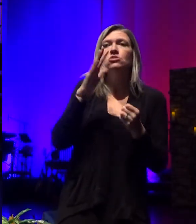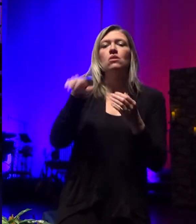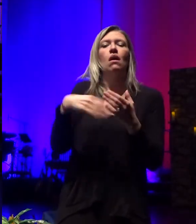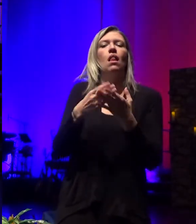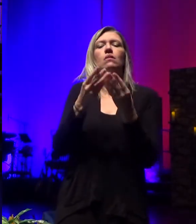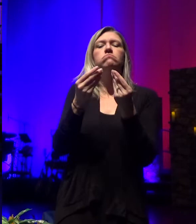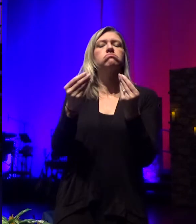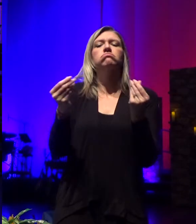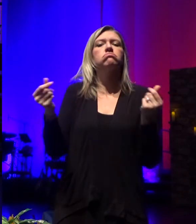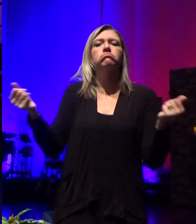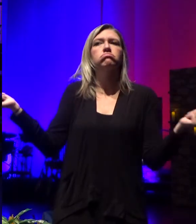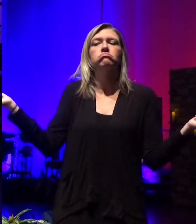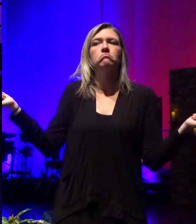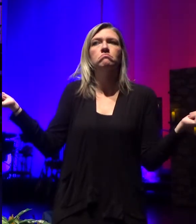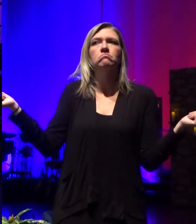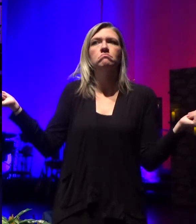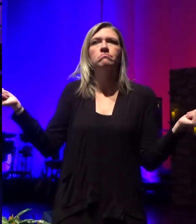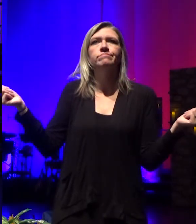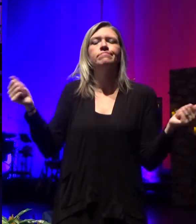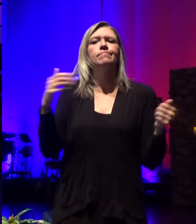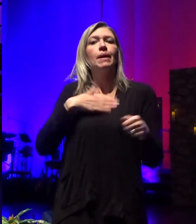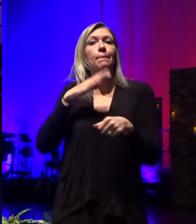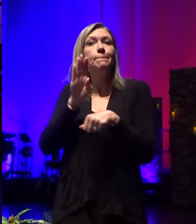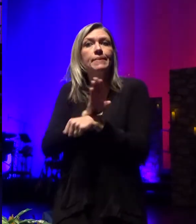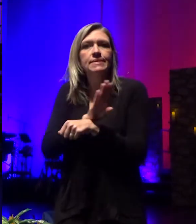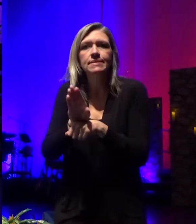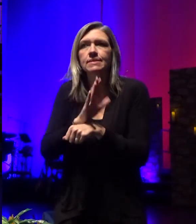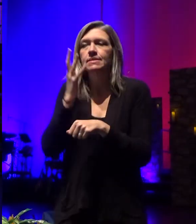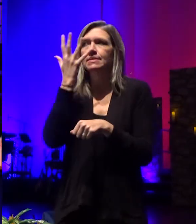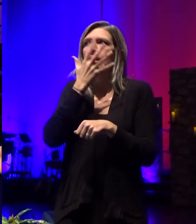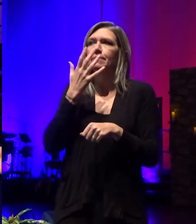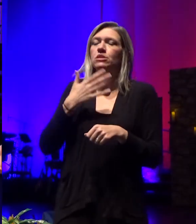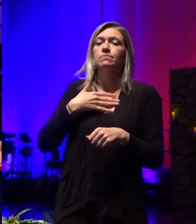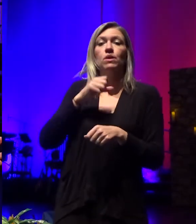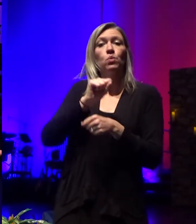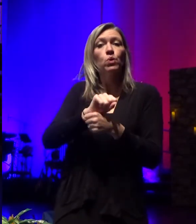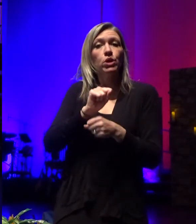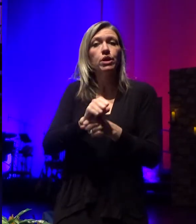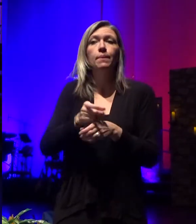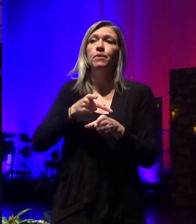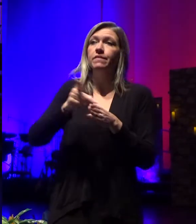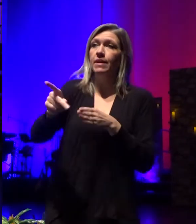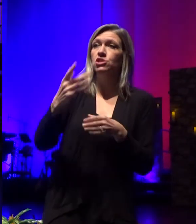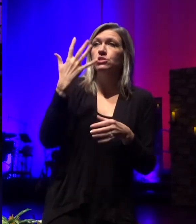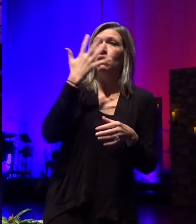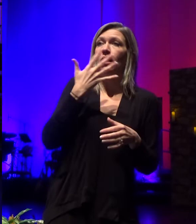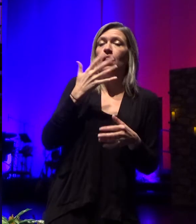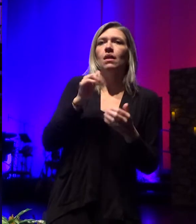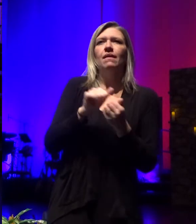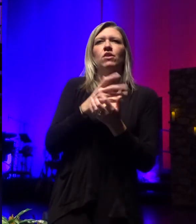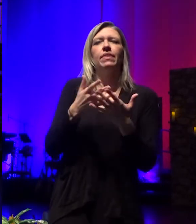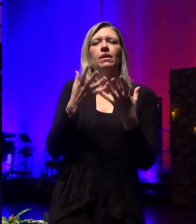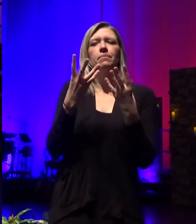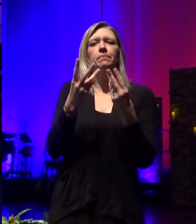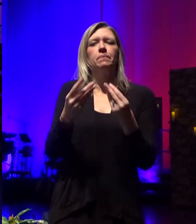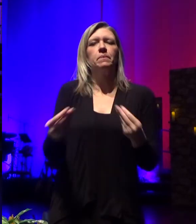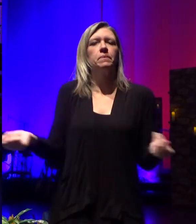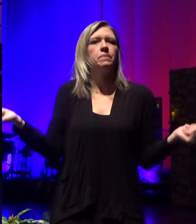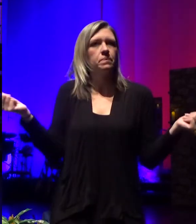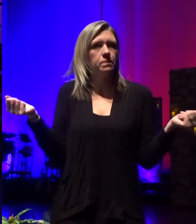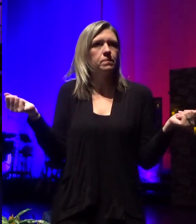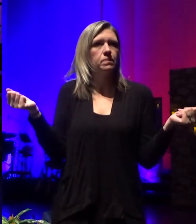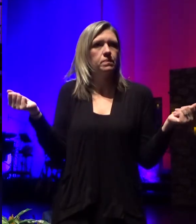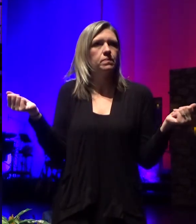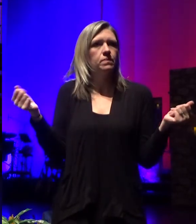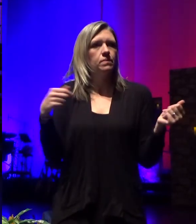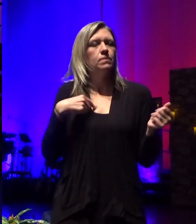dropped away. Then my business image and my professional image, my work image followed the same pattern and dropped away. I saw the